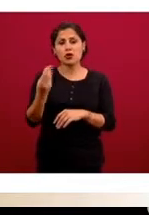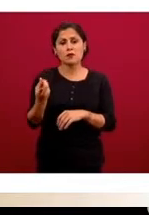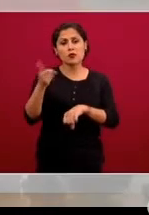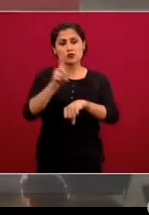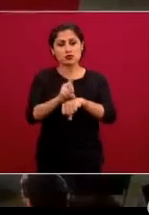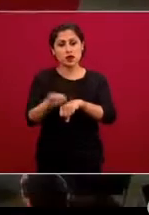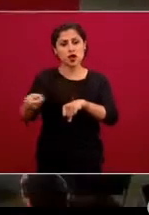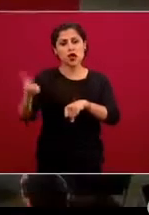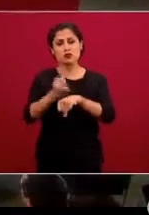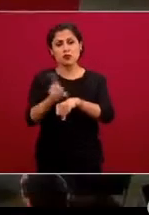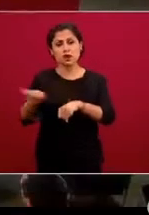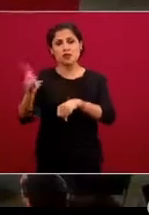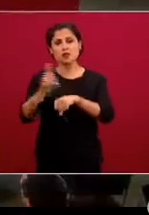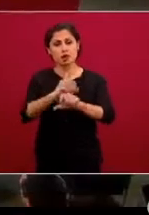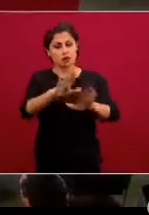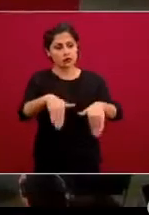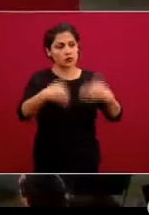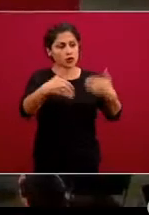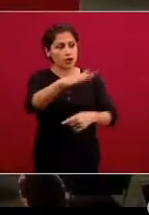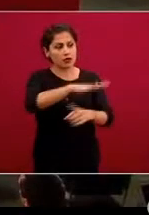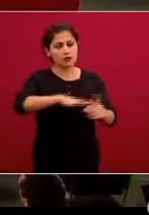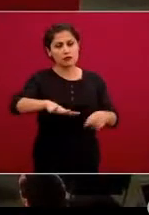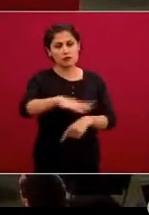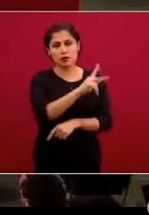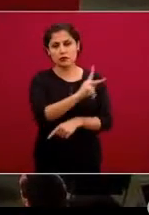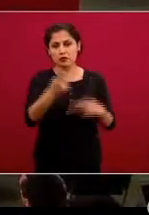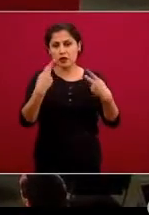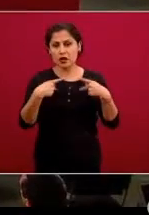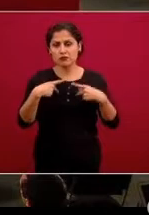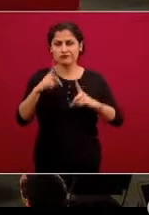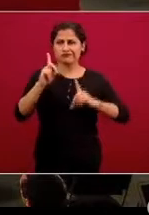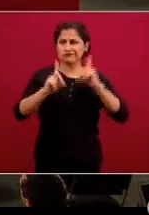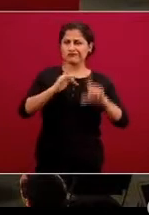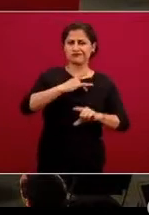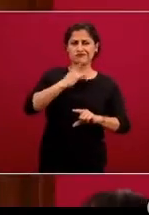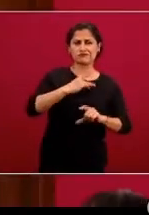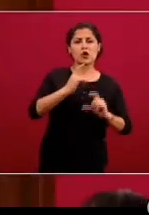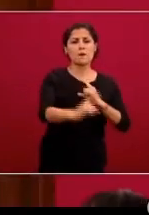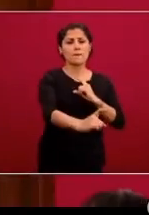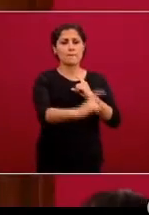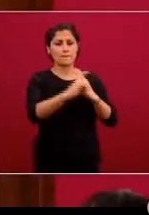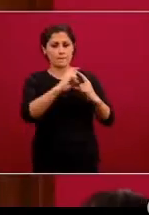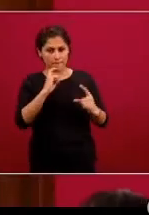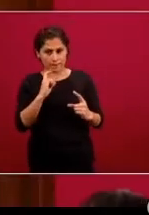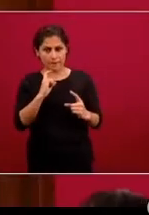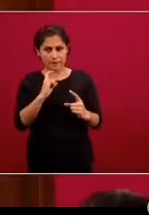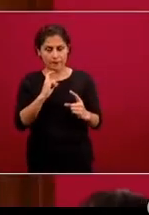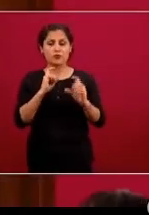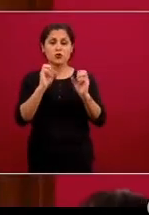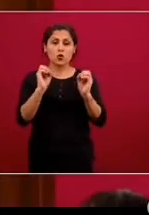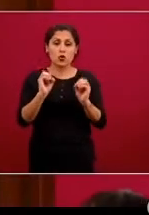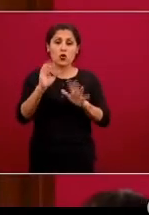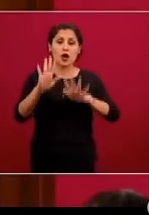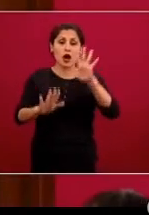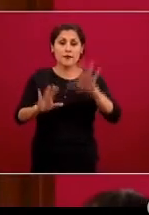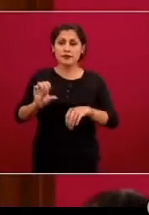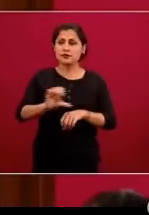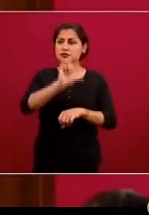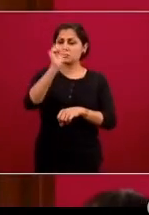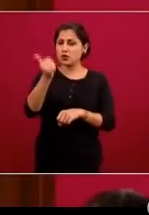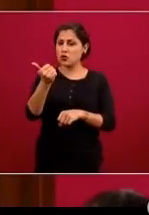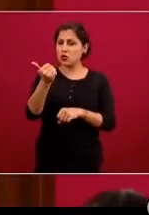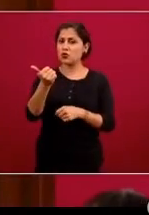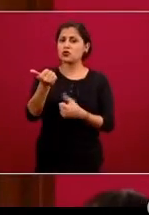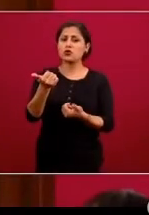need, according to the questions that pose in others on other social media or